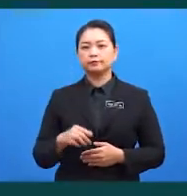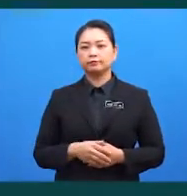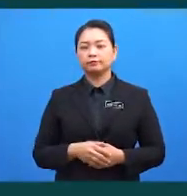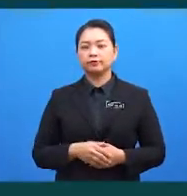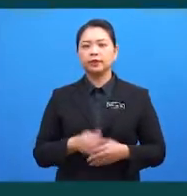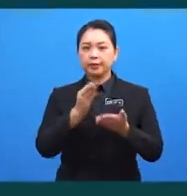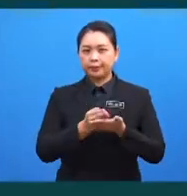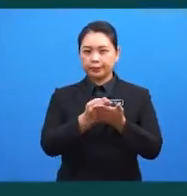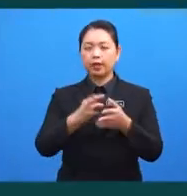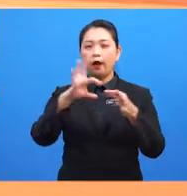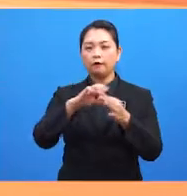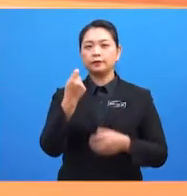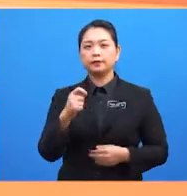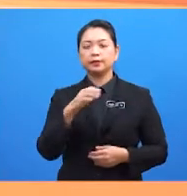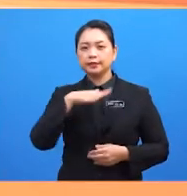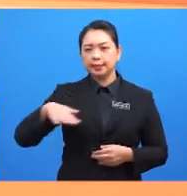of the desert.